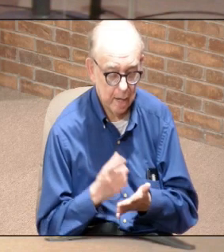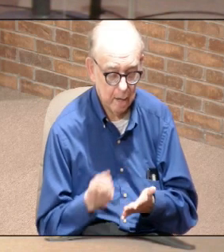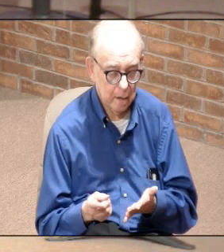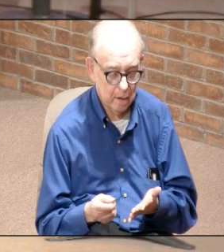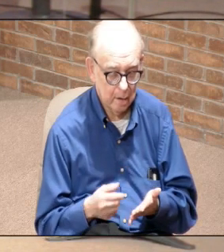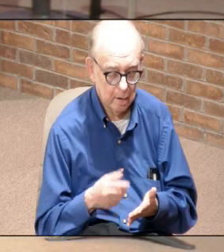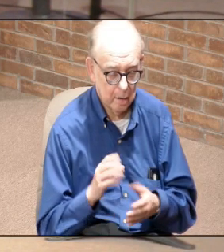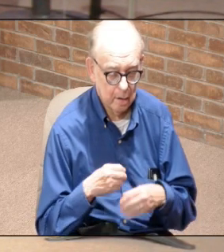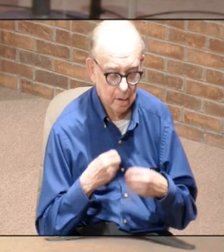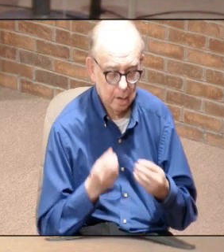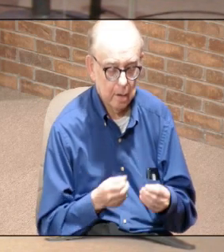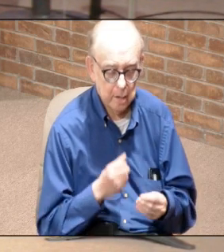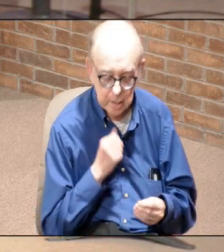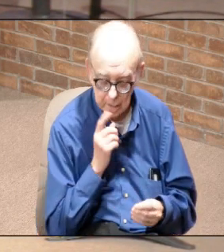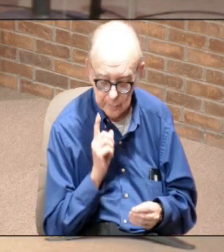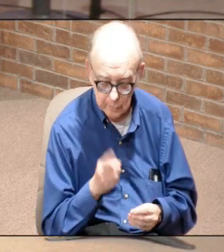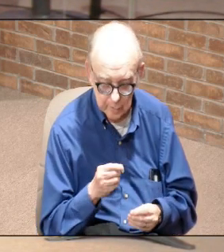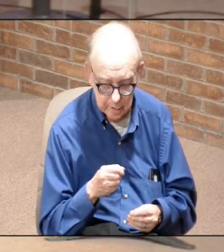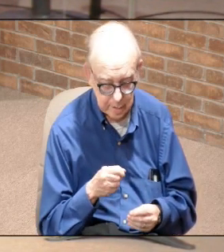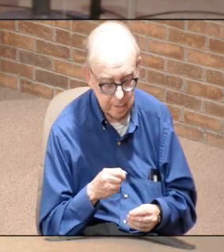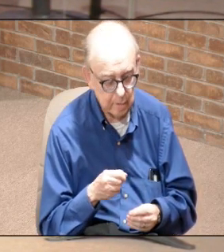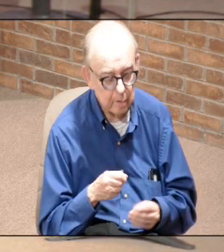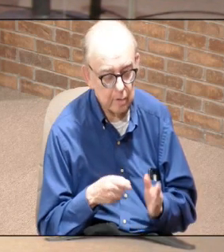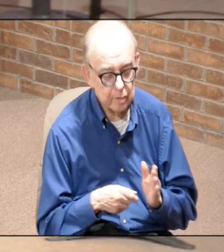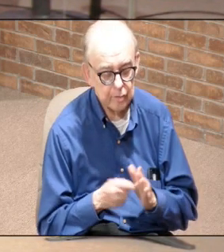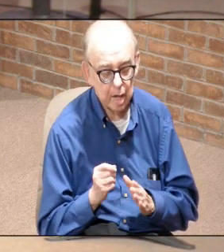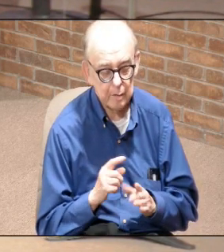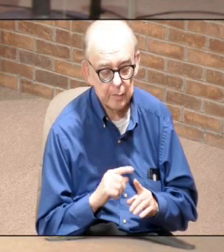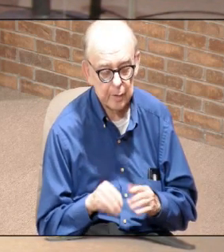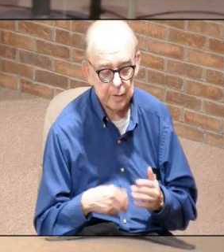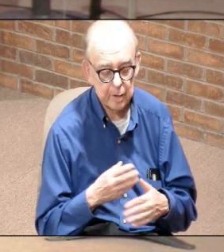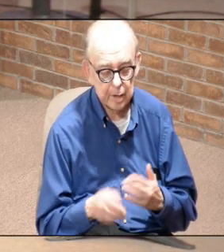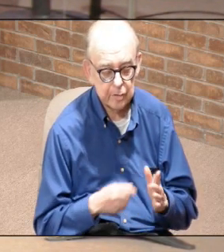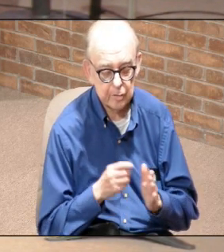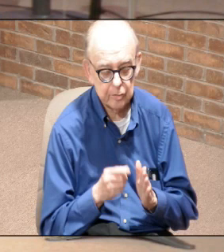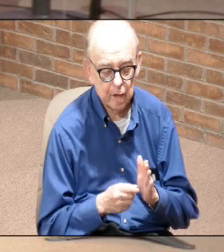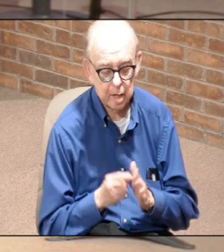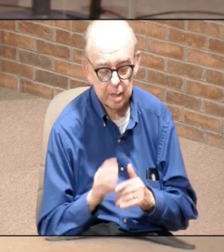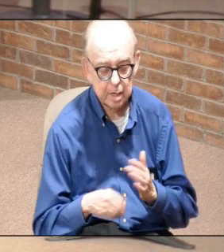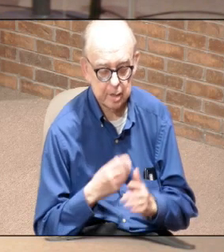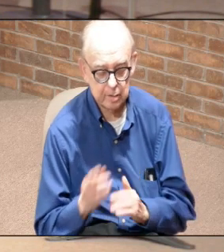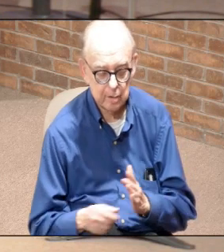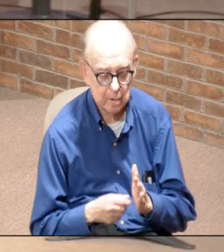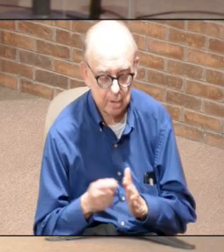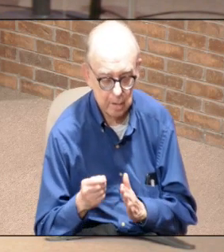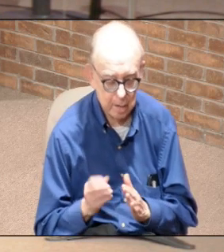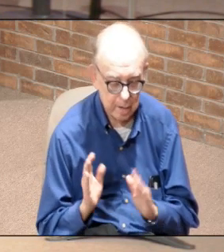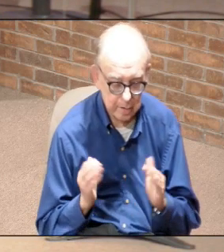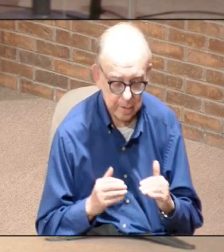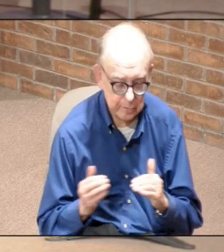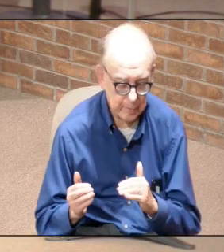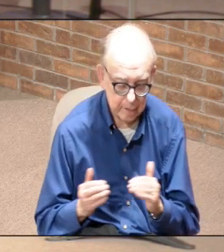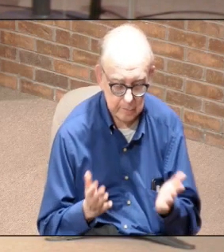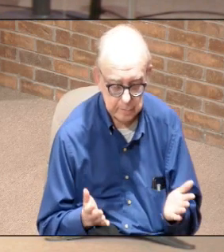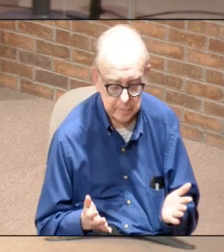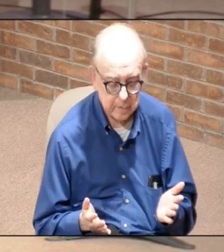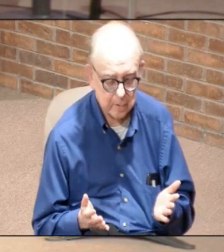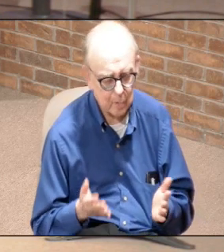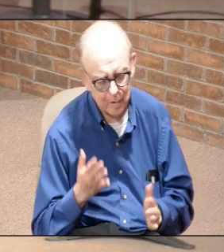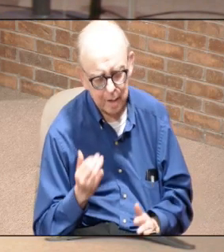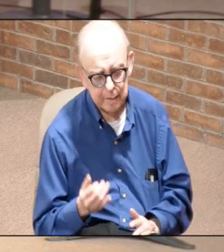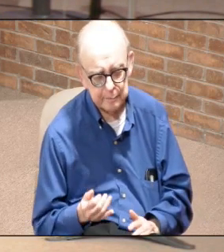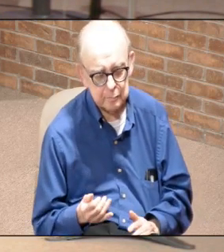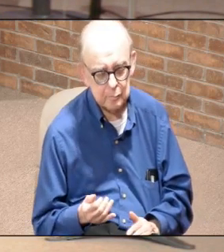he's equipping you not just for this battle, but the next battle, and the next battle, and the next battle.